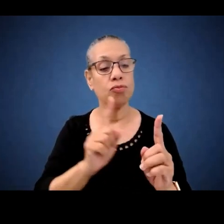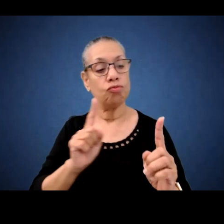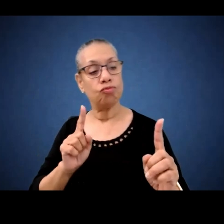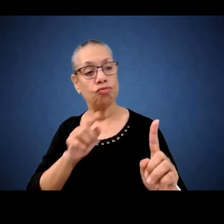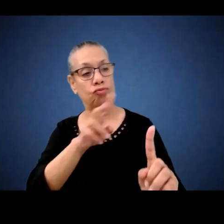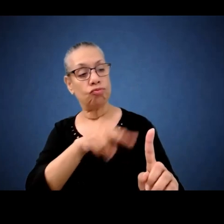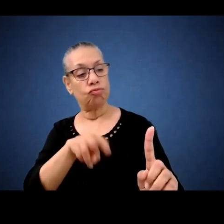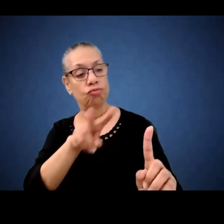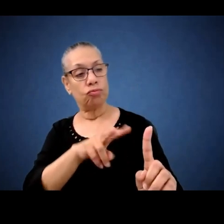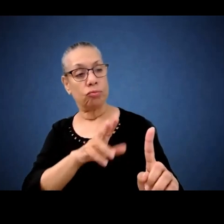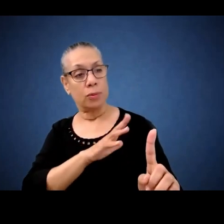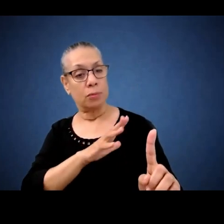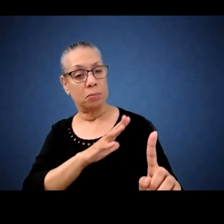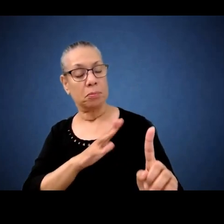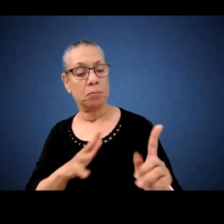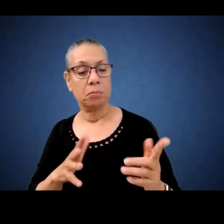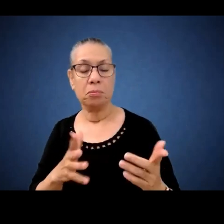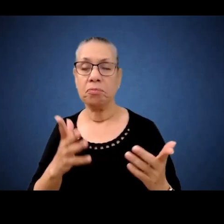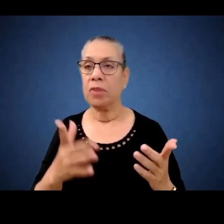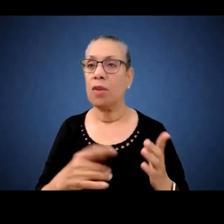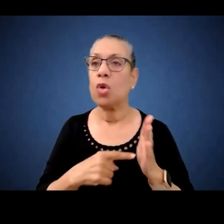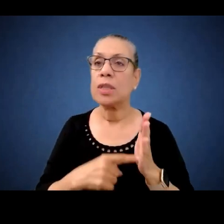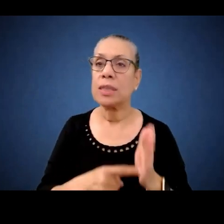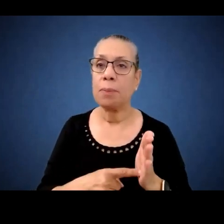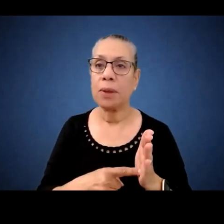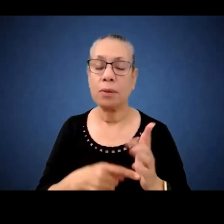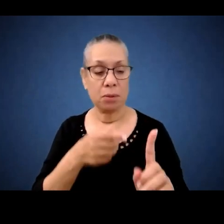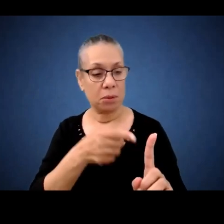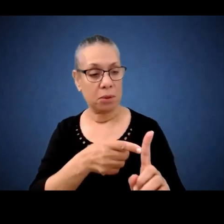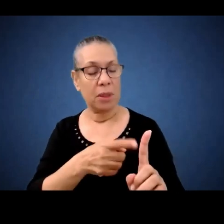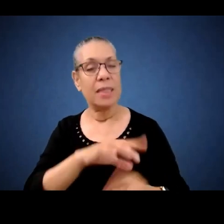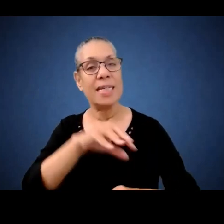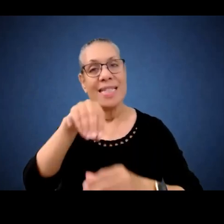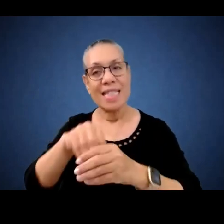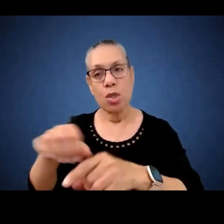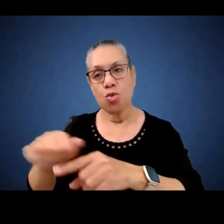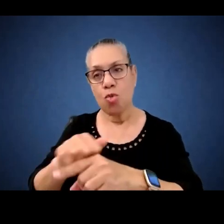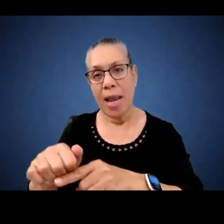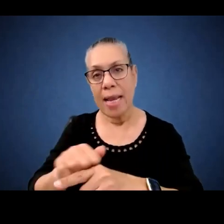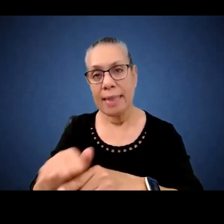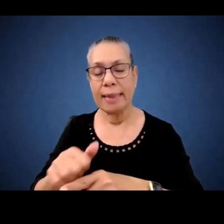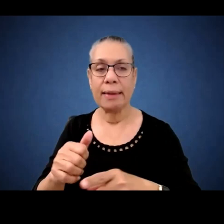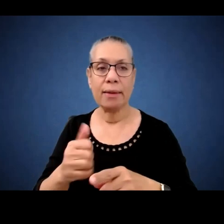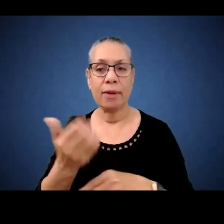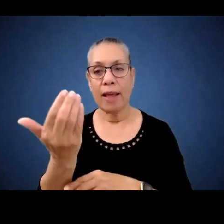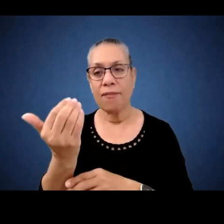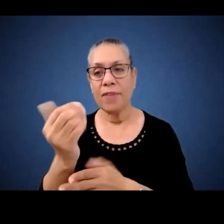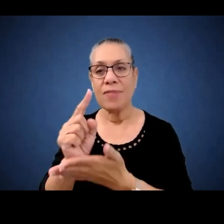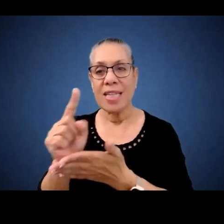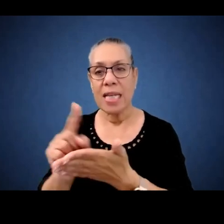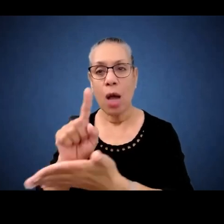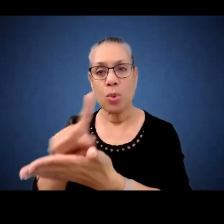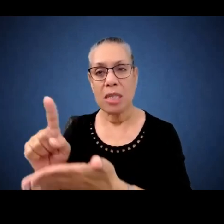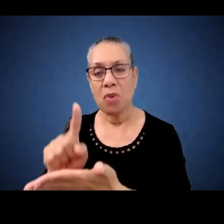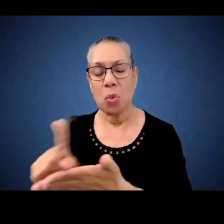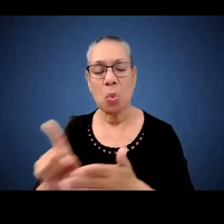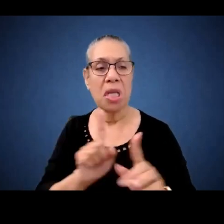for instance, the NextGener is now enrolled in training 15 hours a week, et cetera.